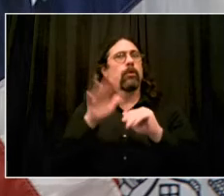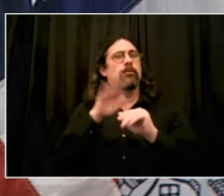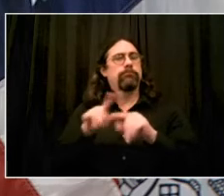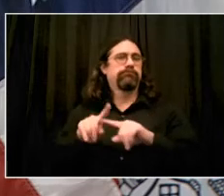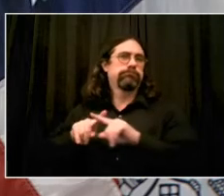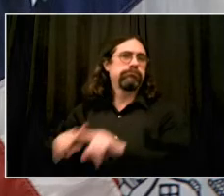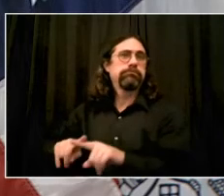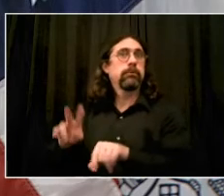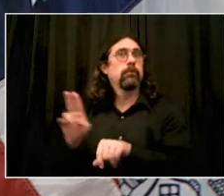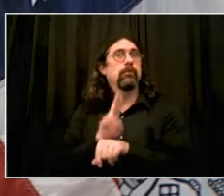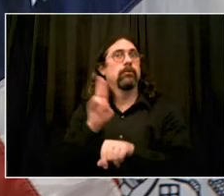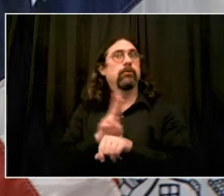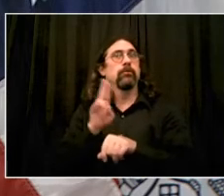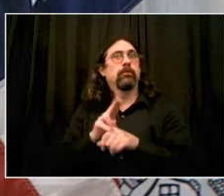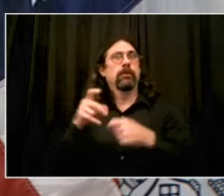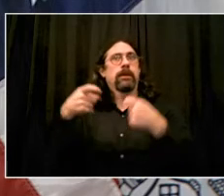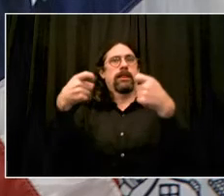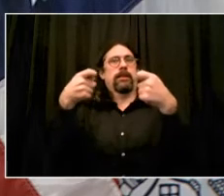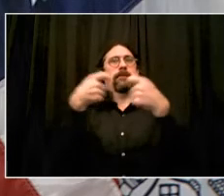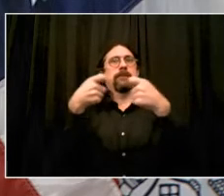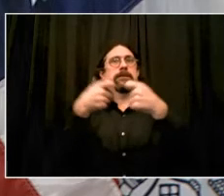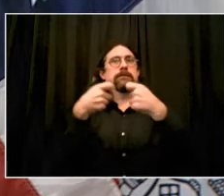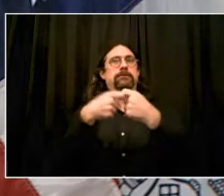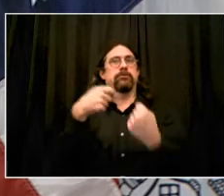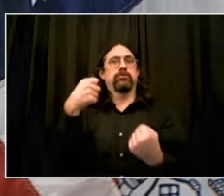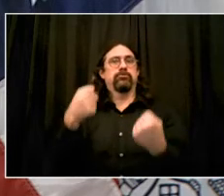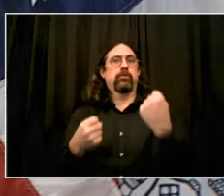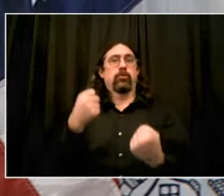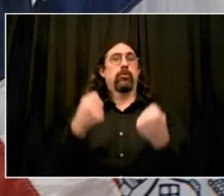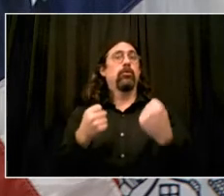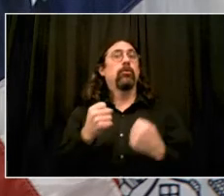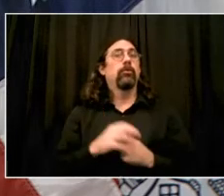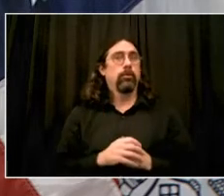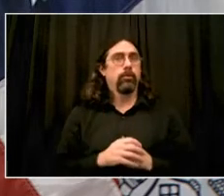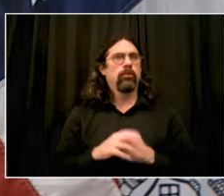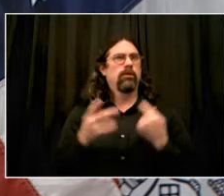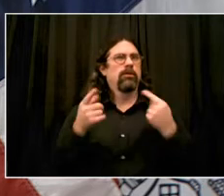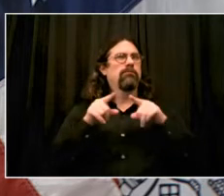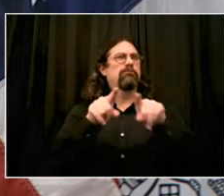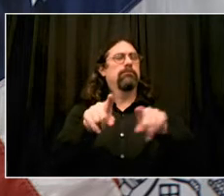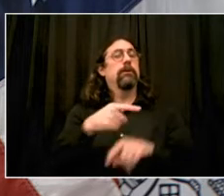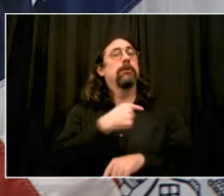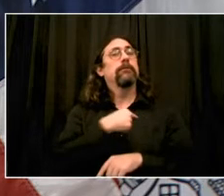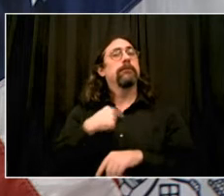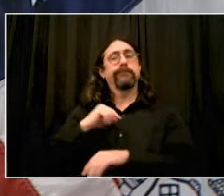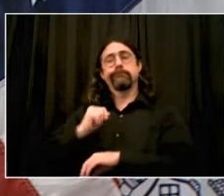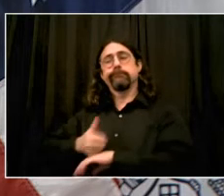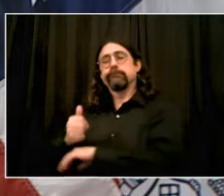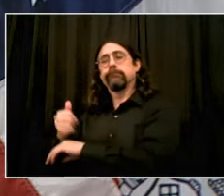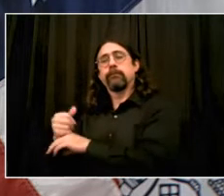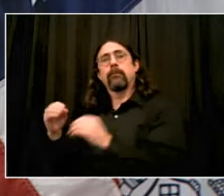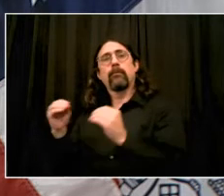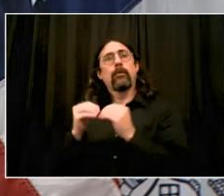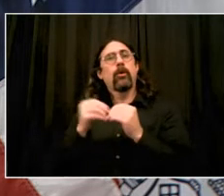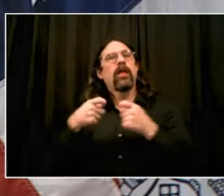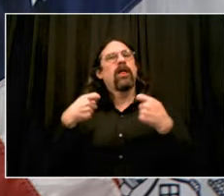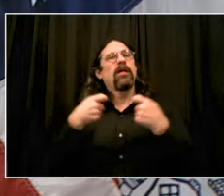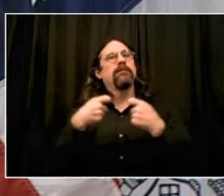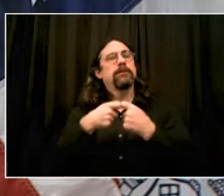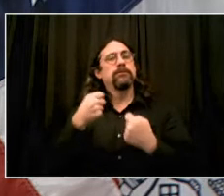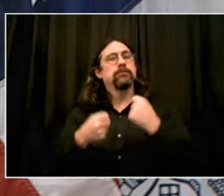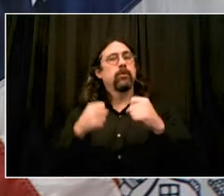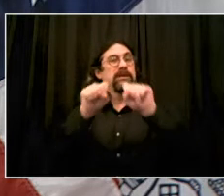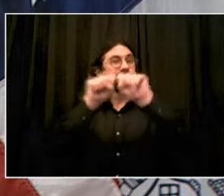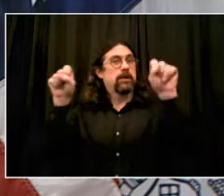investments in renewables is going to have effect. Obviously, divesting from fossil fuel companies with our pension